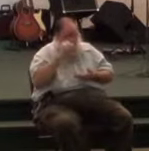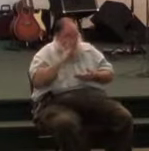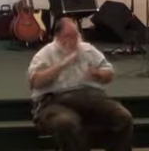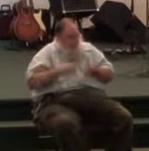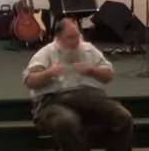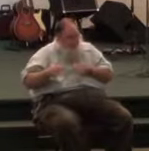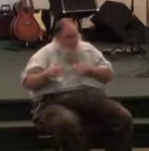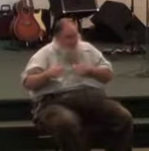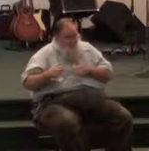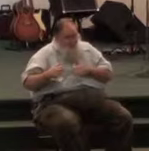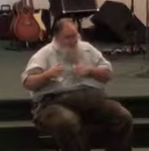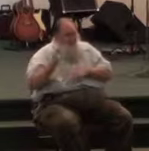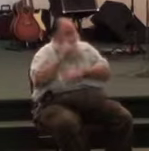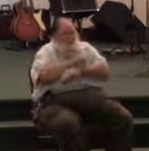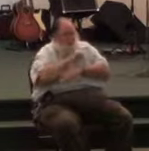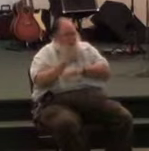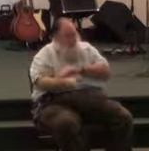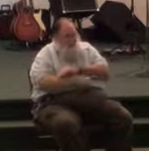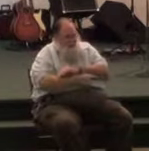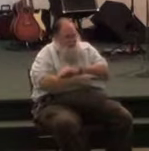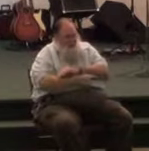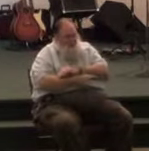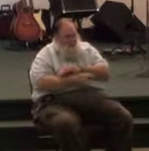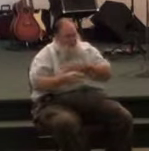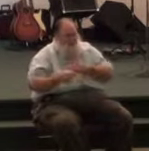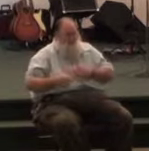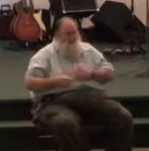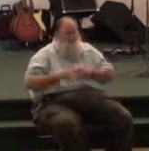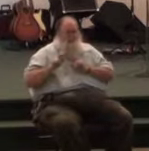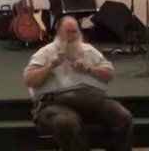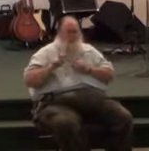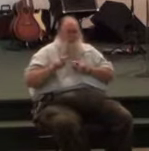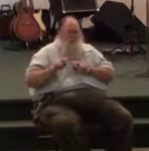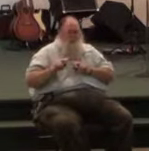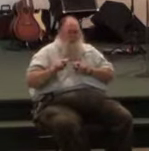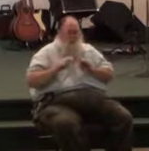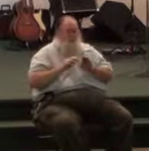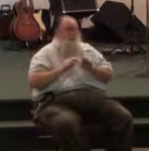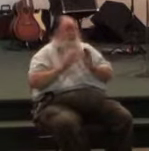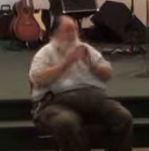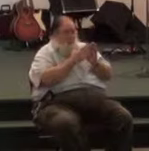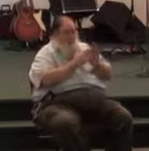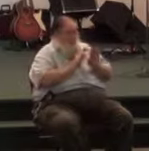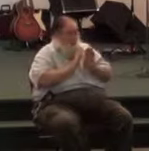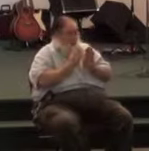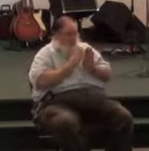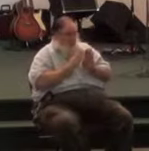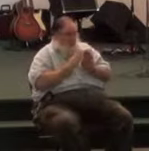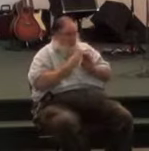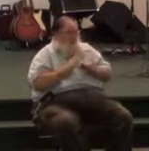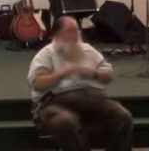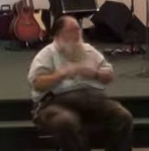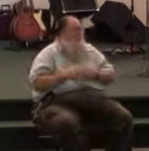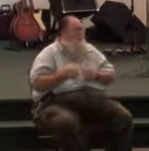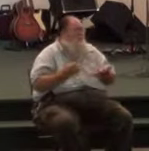Day and night, they kept close watch on the city gates in order to kill him. I want to stop there just